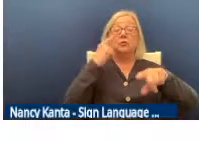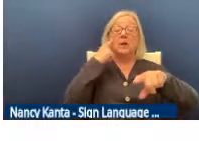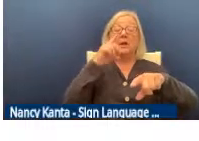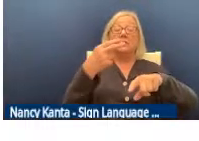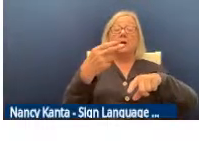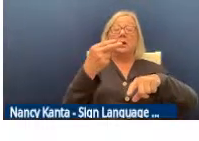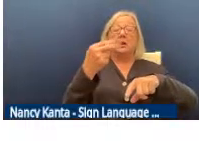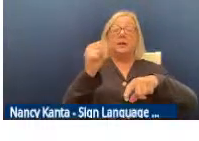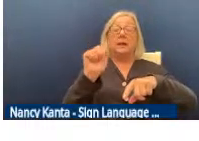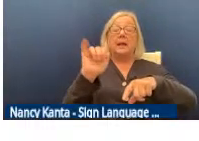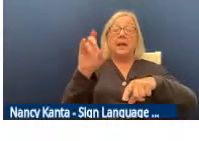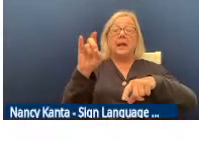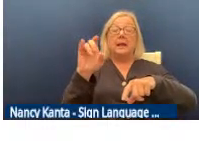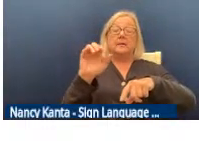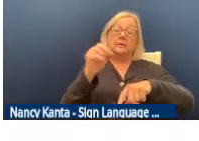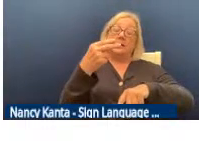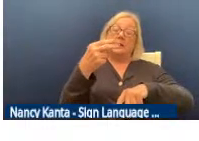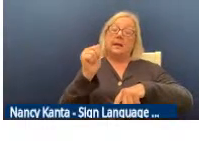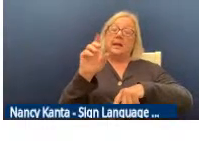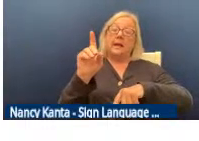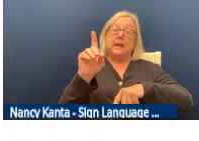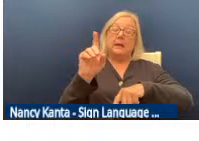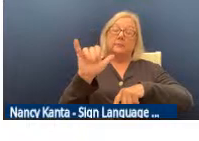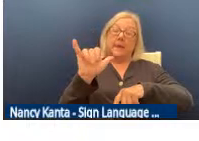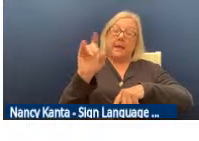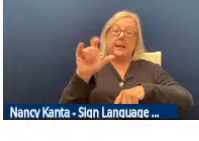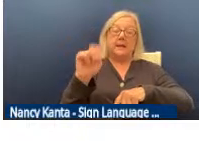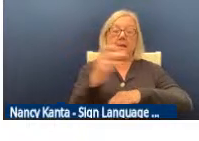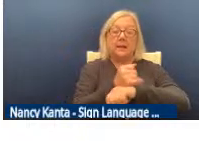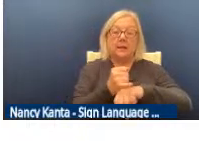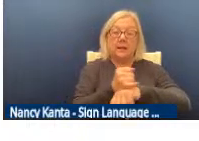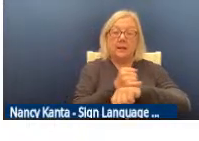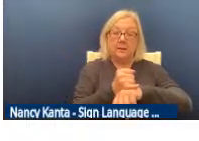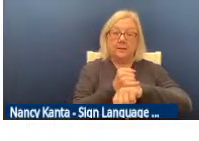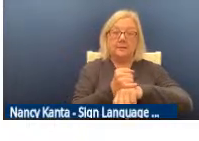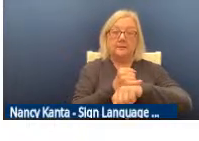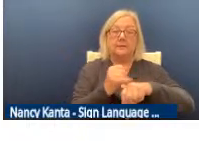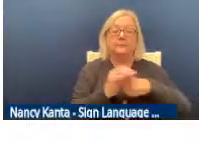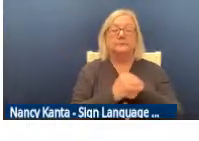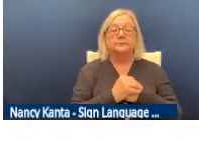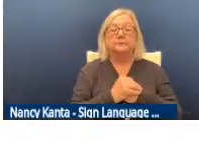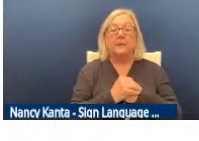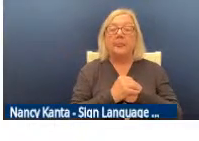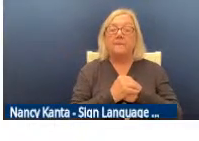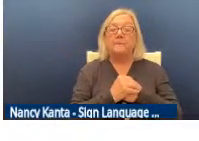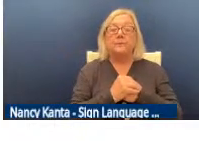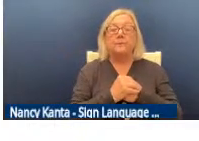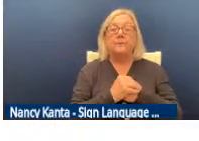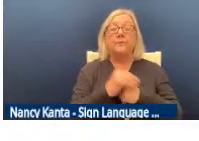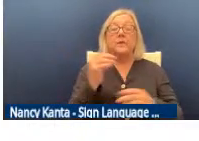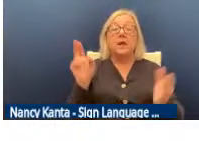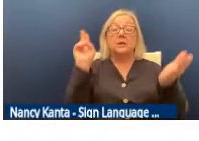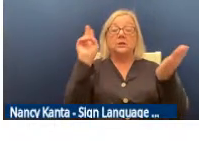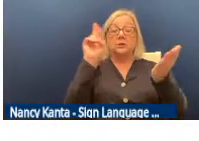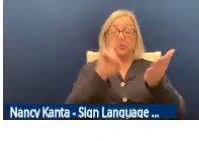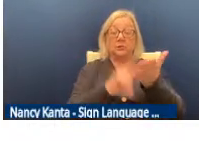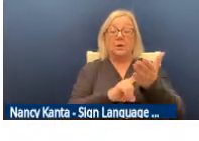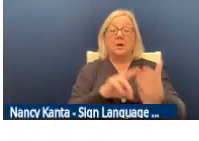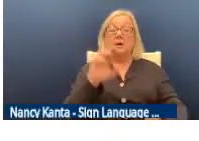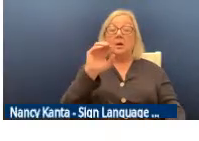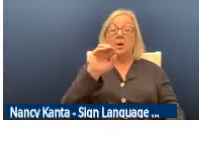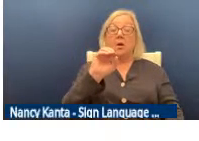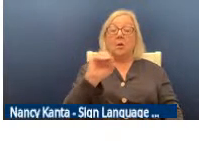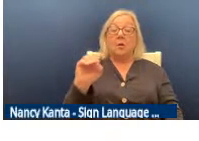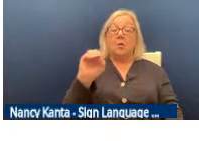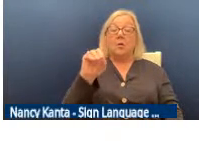in BIP planning grant to do this work, as well as our existing funding. The contract is an ODOT led,